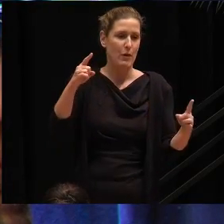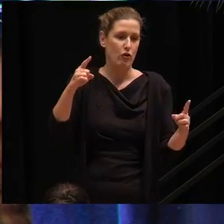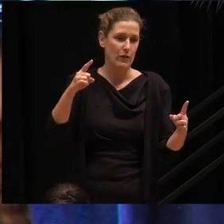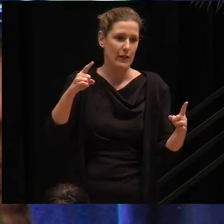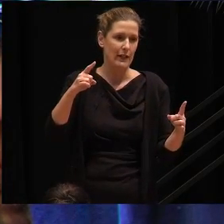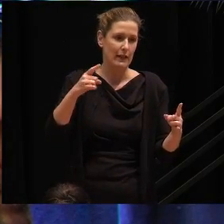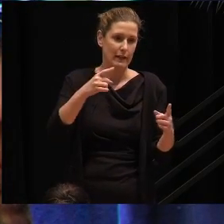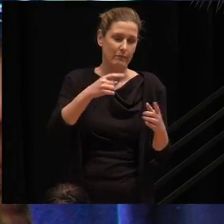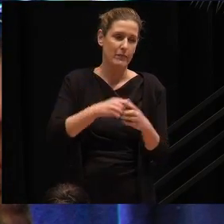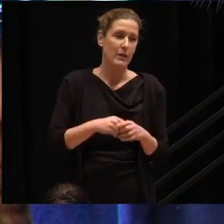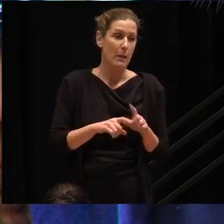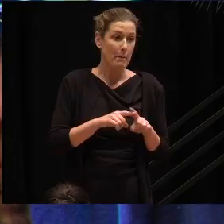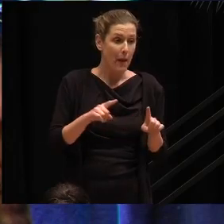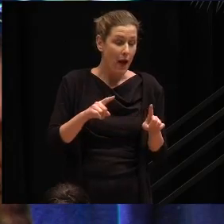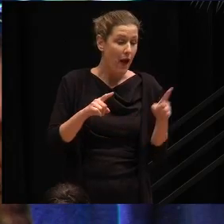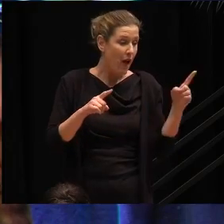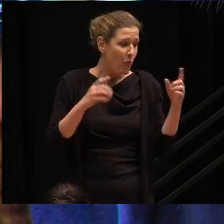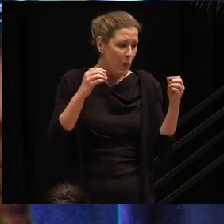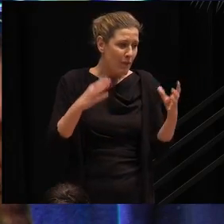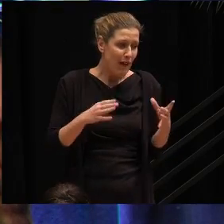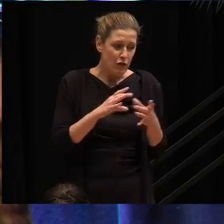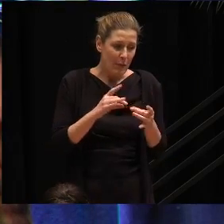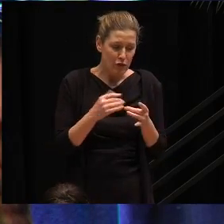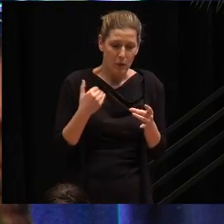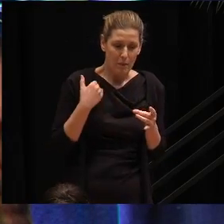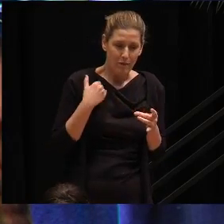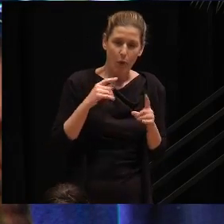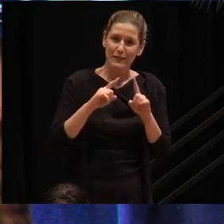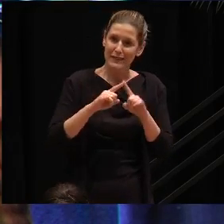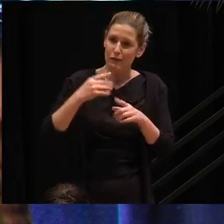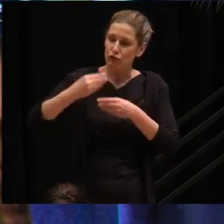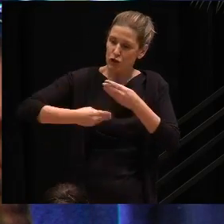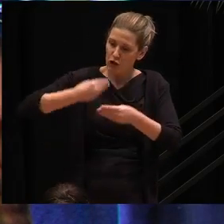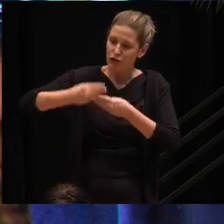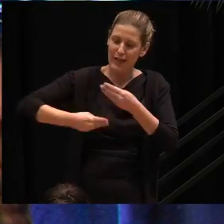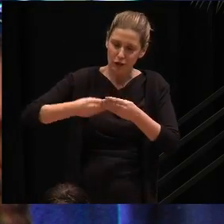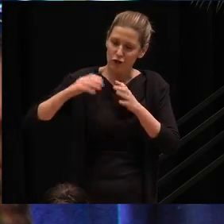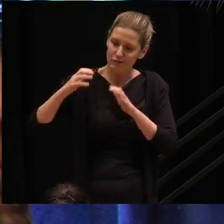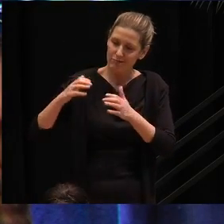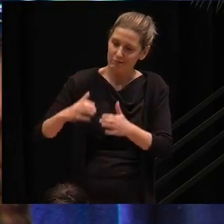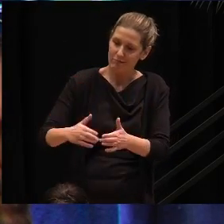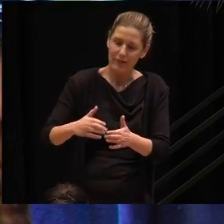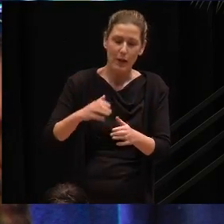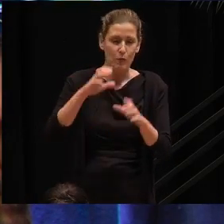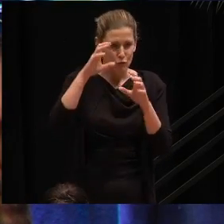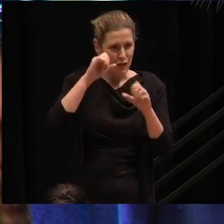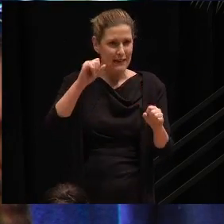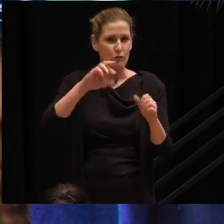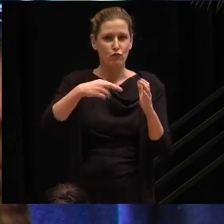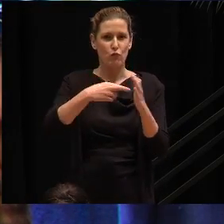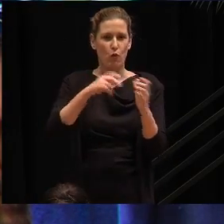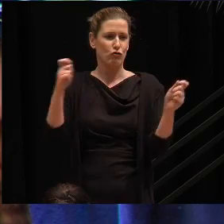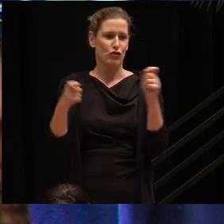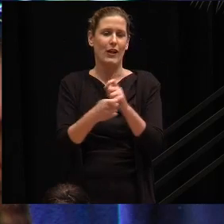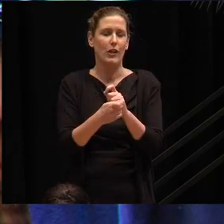professor said earlier is, generation to generation, the presidencies have changed. And, I just pulled